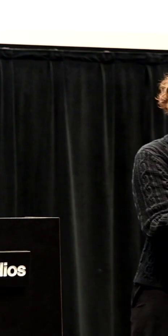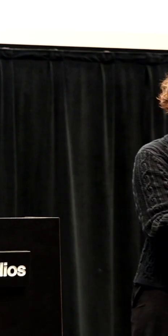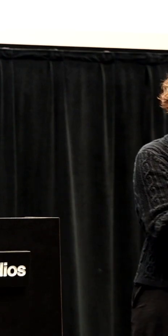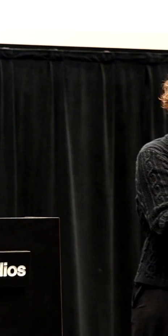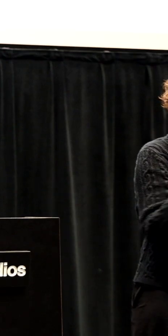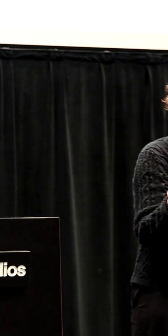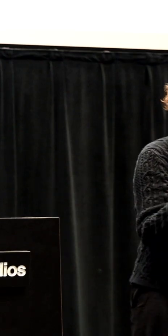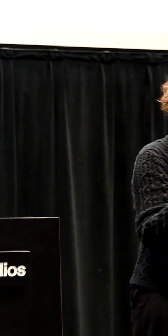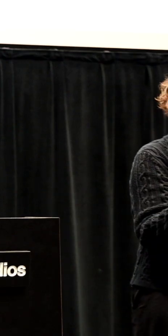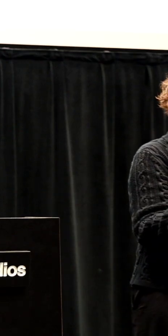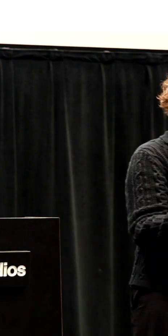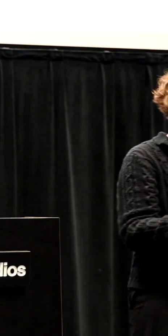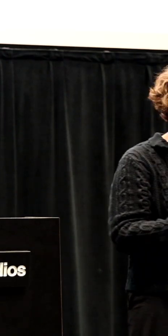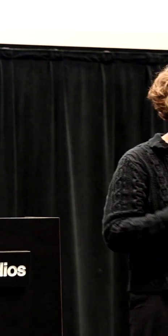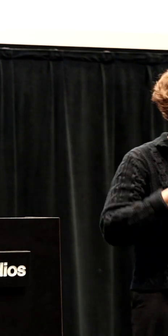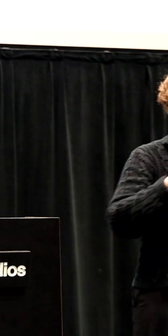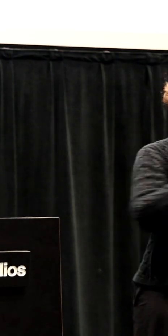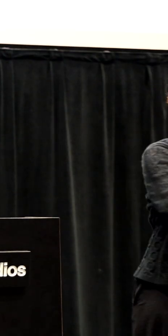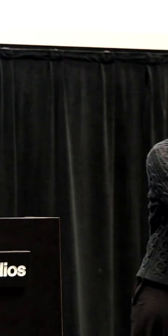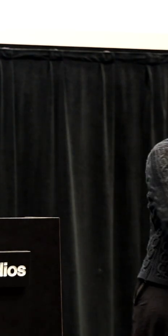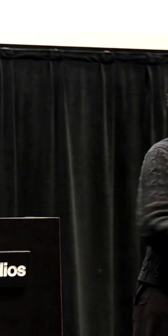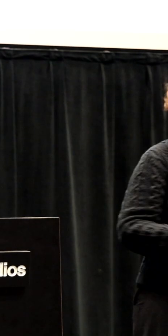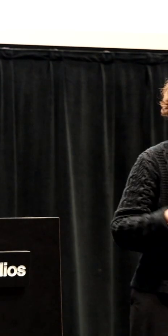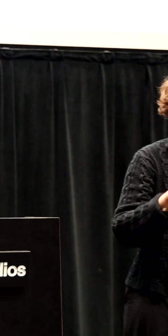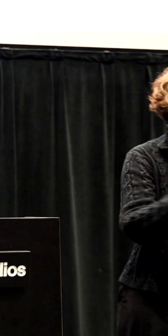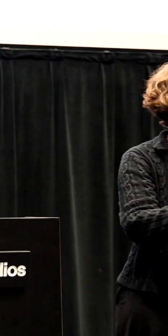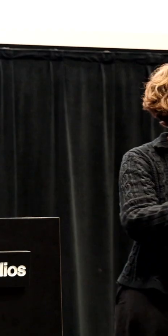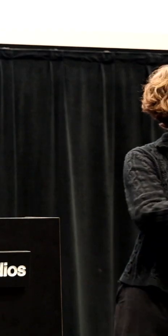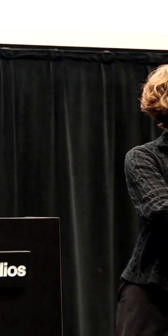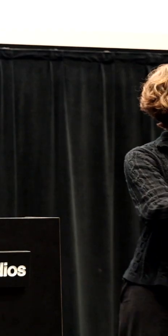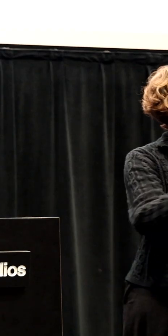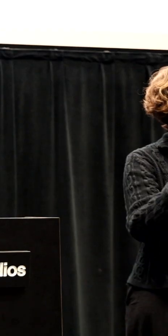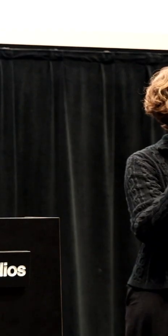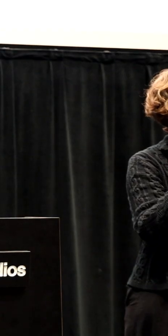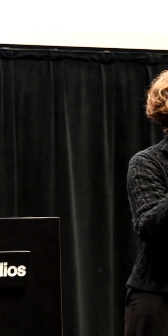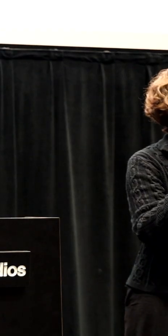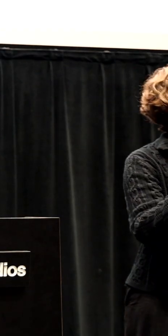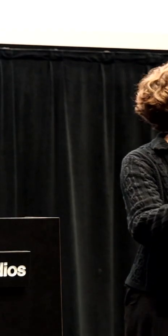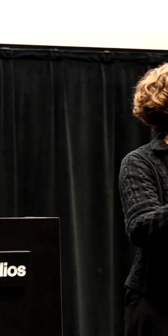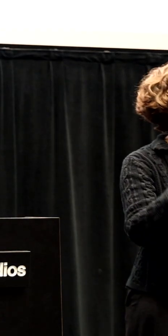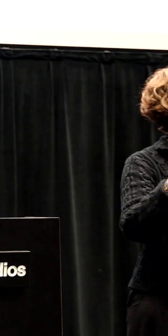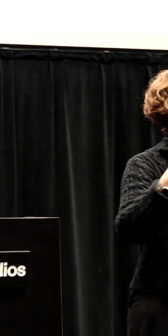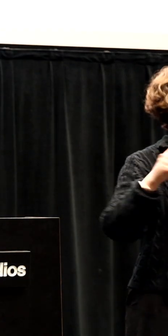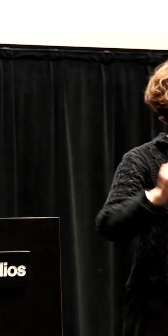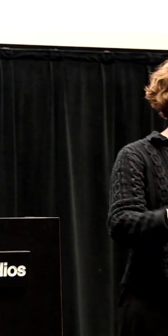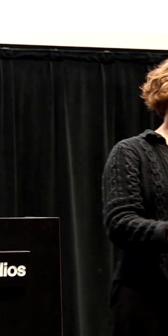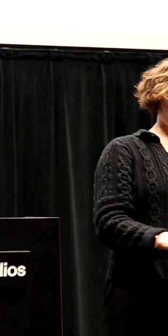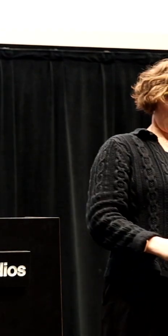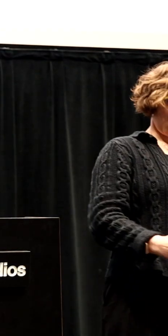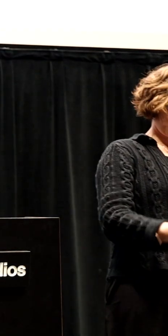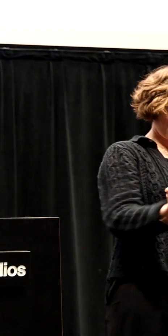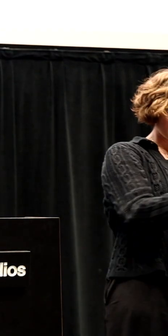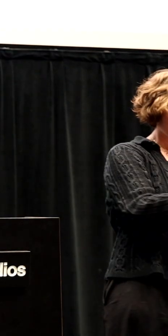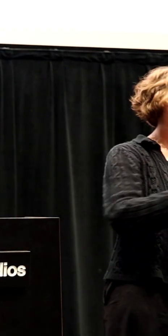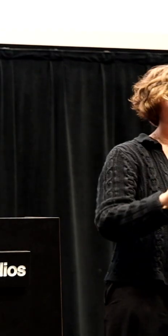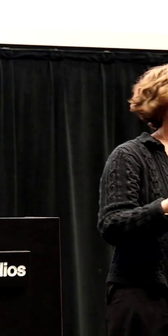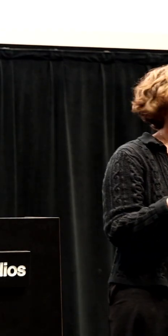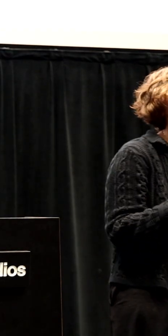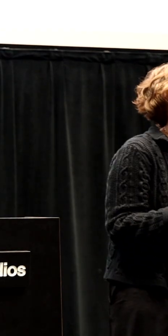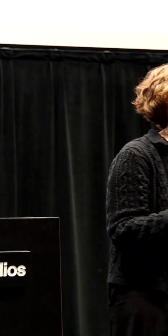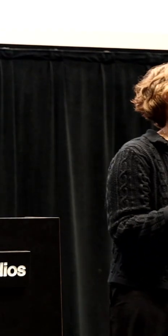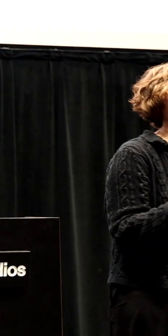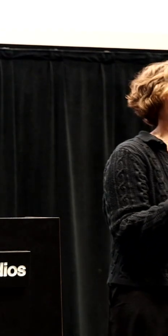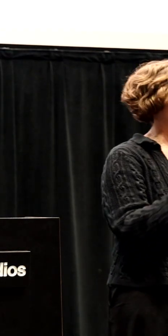Yeah, and I feel like if I knew everything, then I wouldn't have all these people working with me, and I